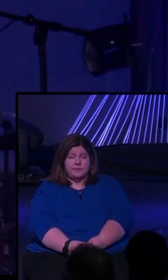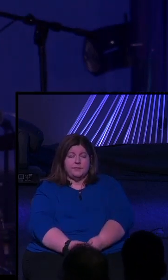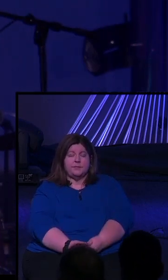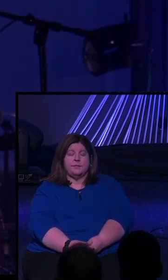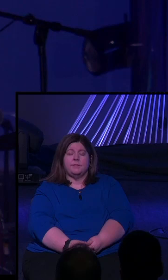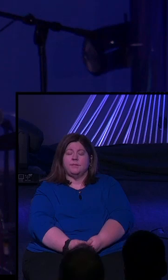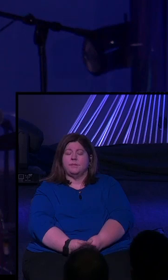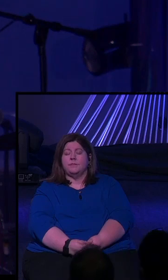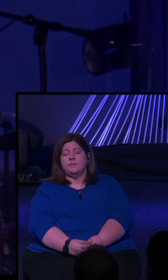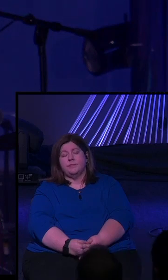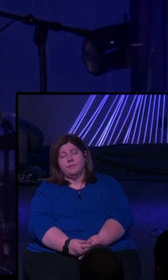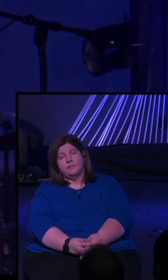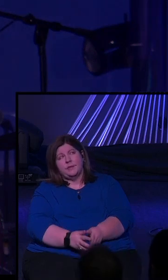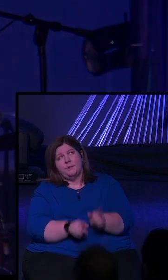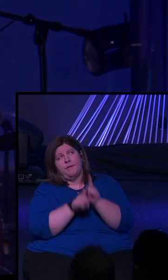We follow you.